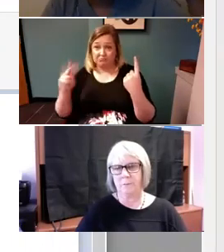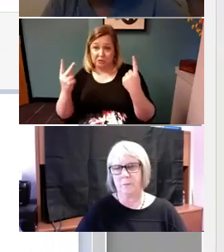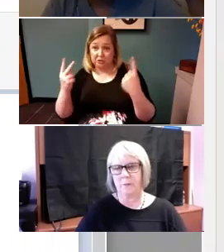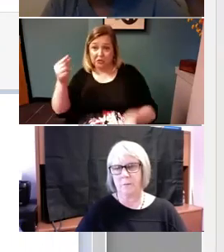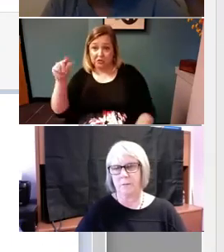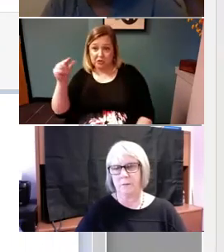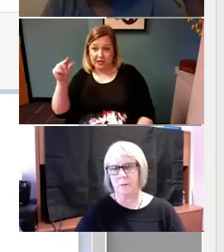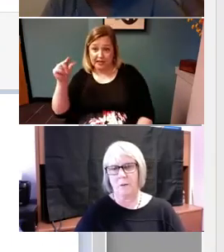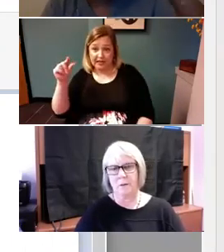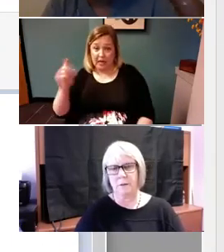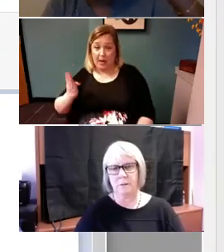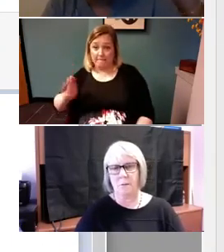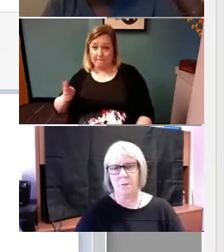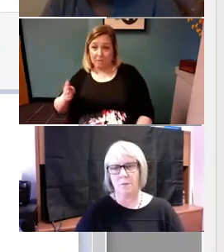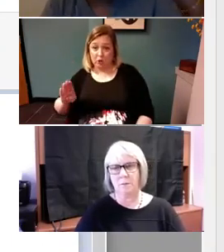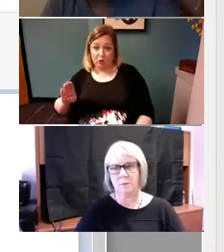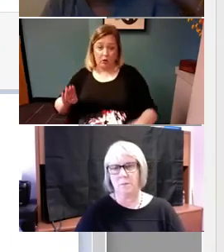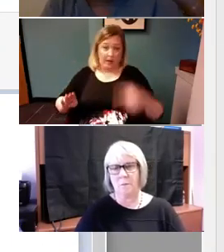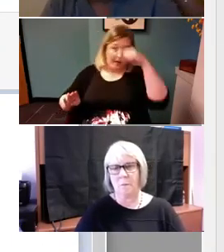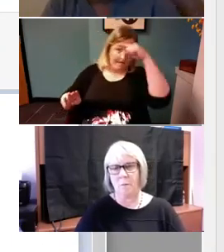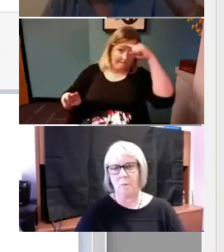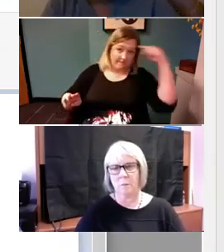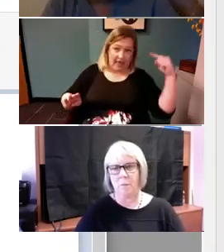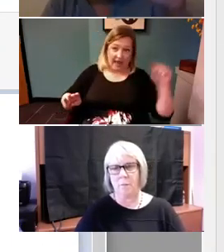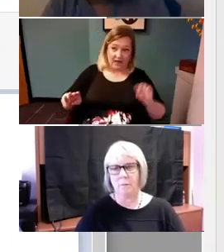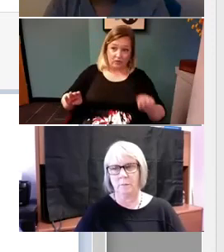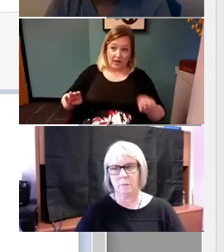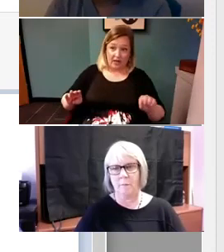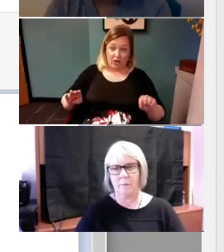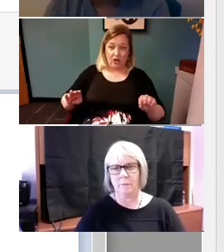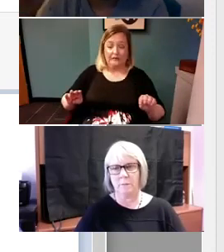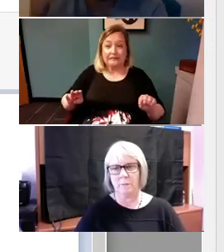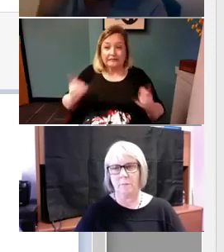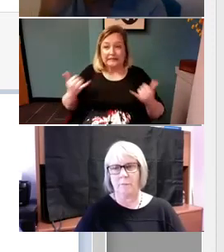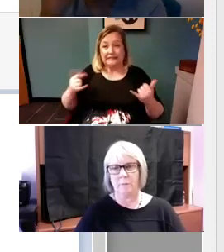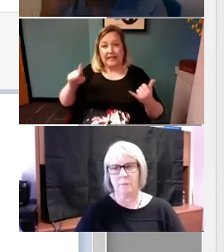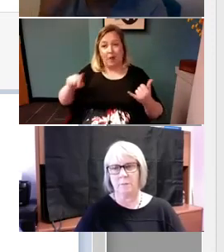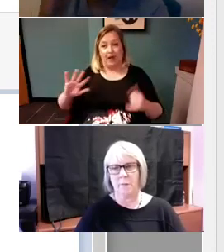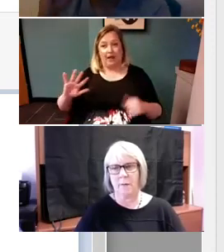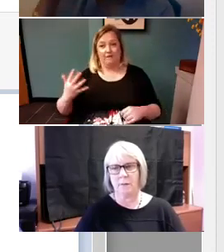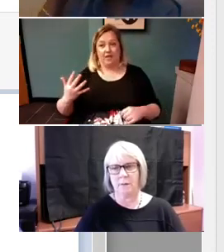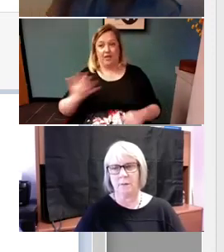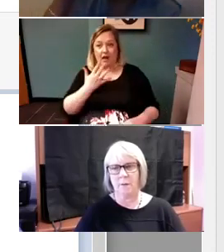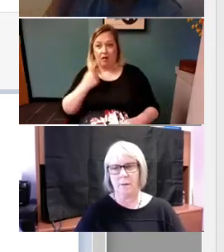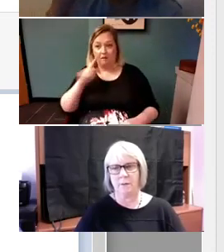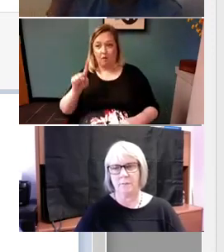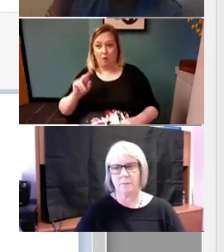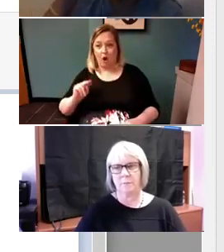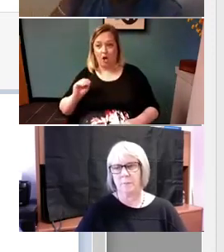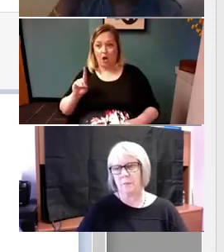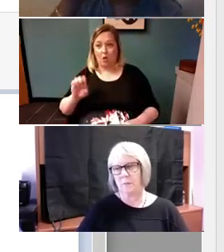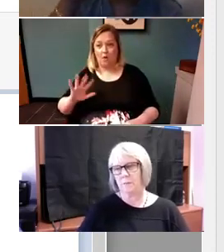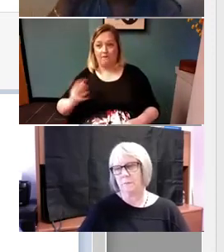this is blue, this is black, fine, but I would need a 5th color for node 5. Do you agree that I cannot